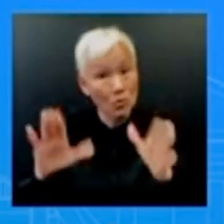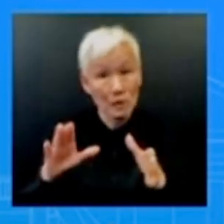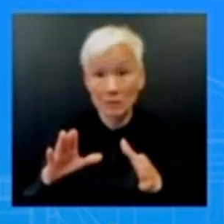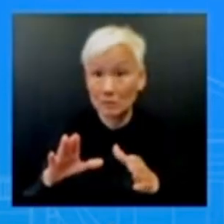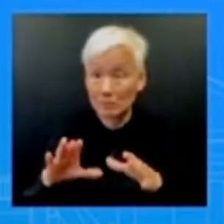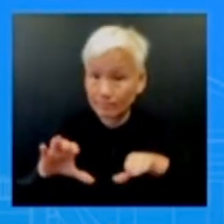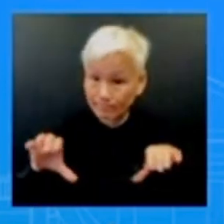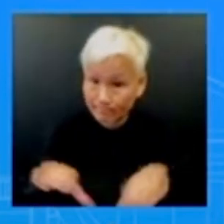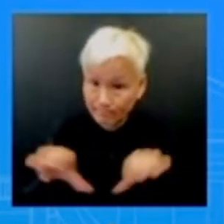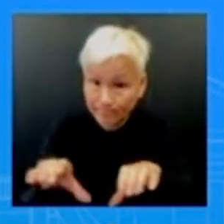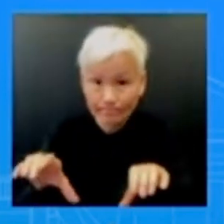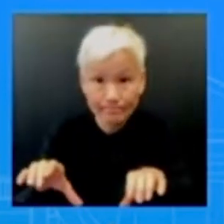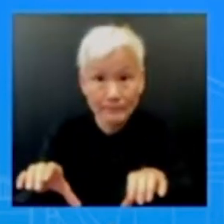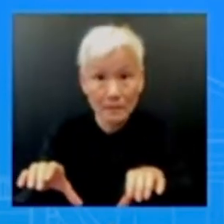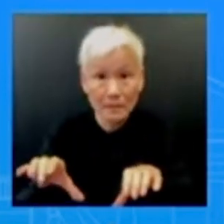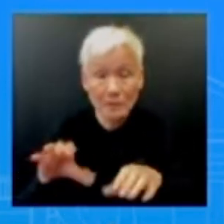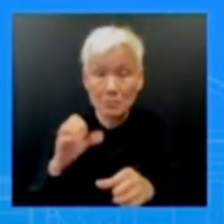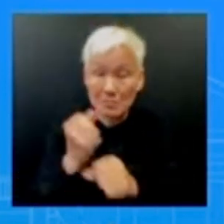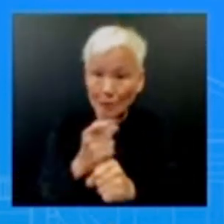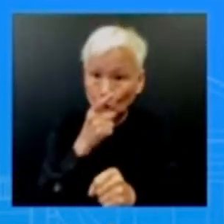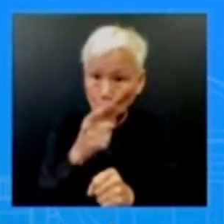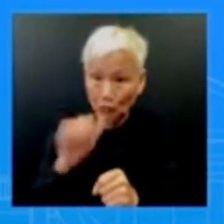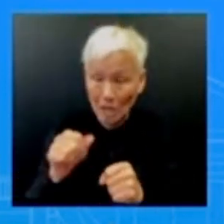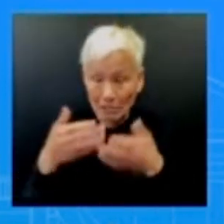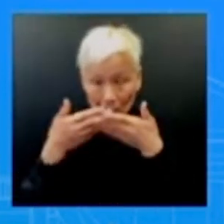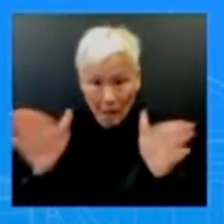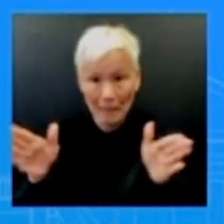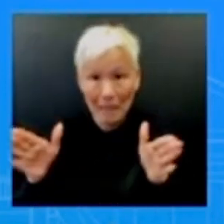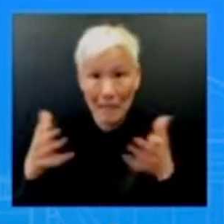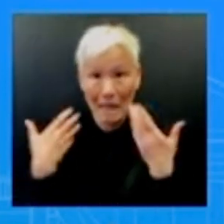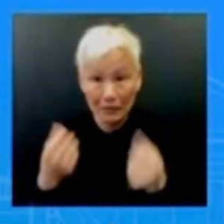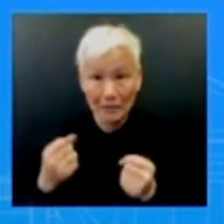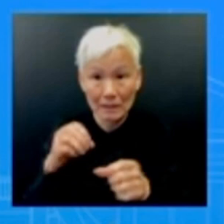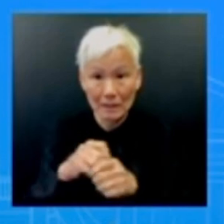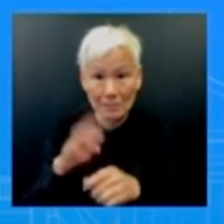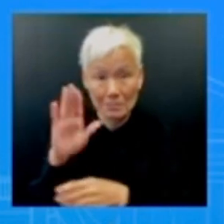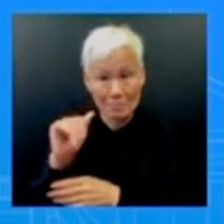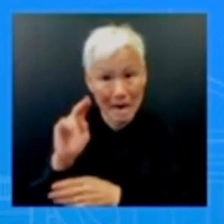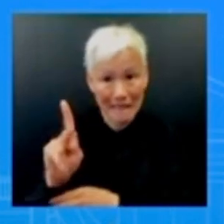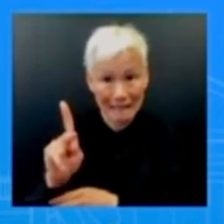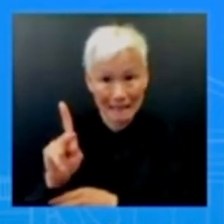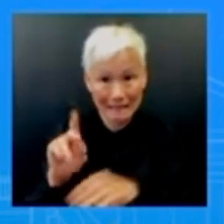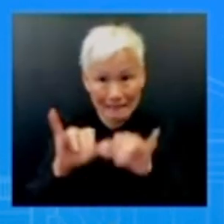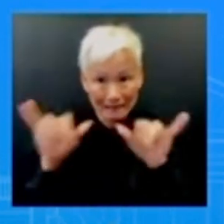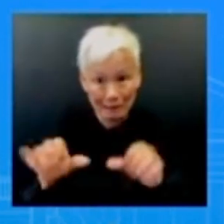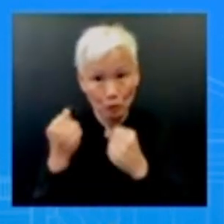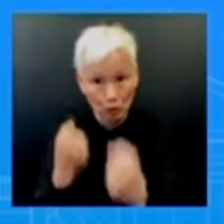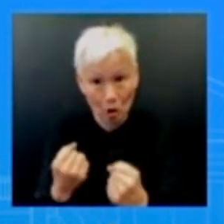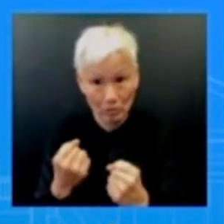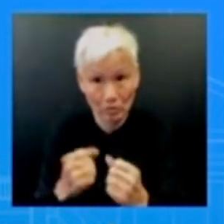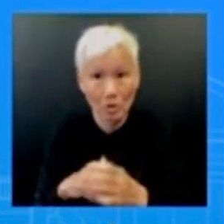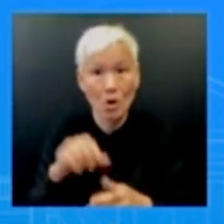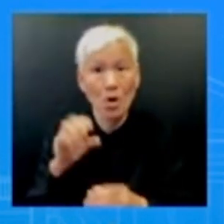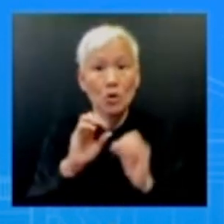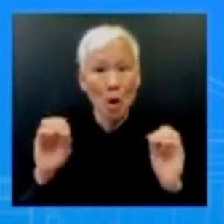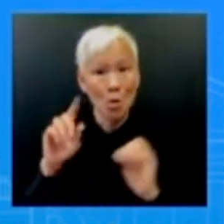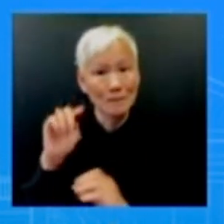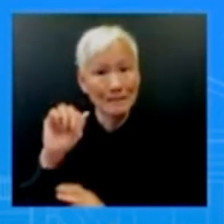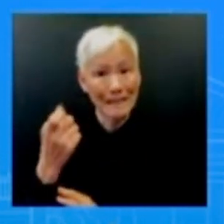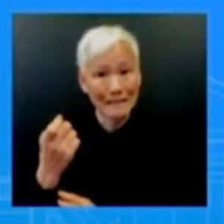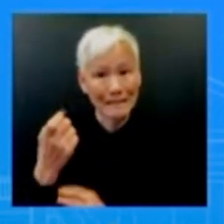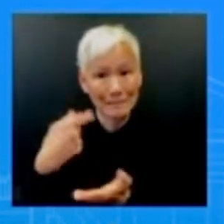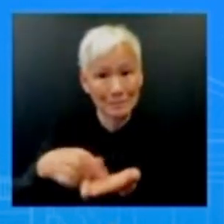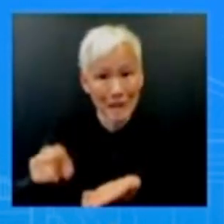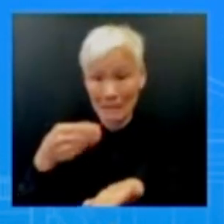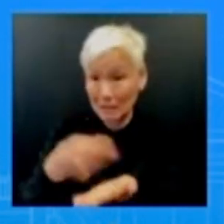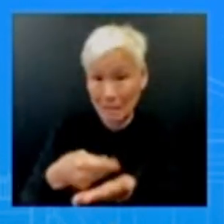the public confidence in our banking system. No taxpayers' money is being used or put at risk, and with these actions that have been taken